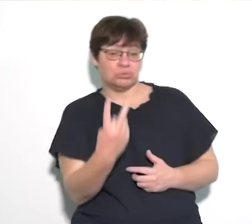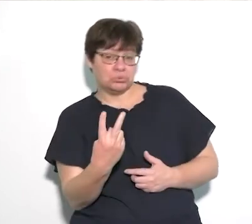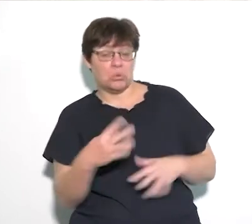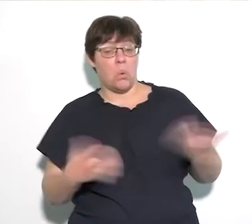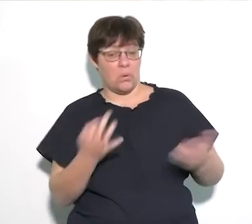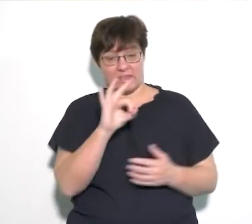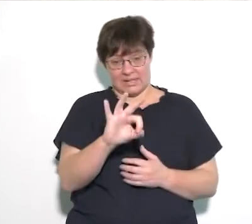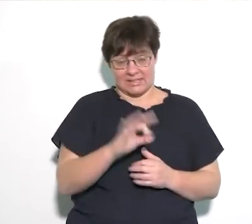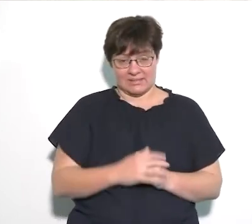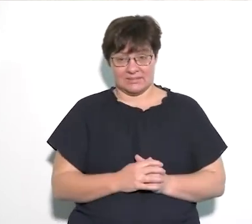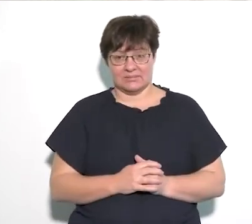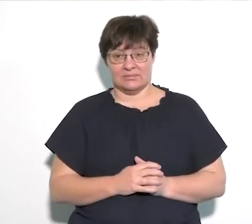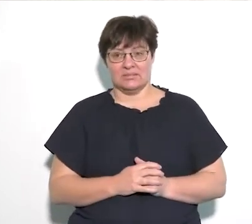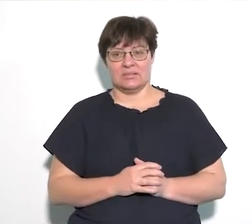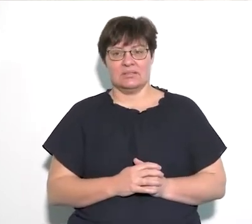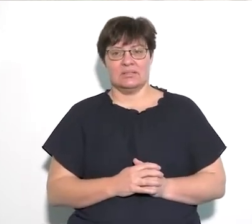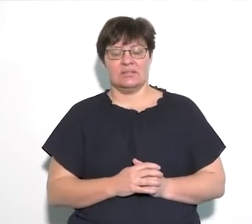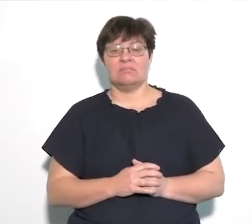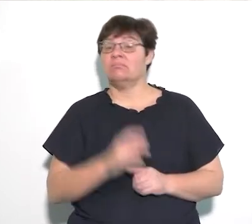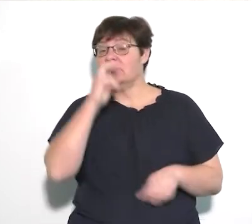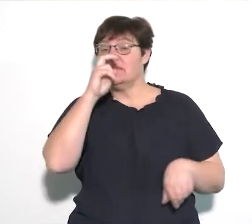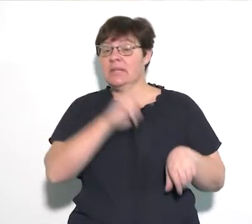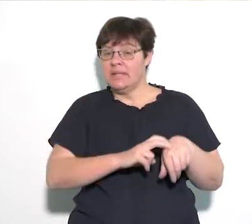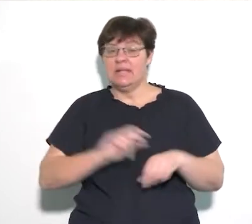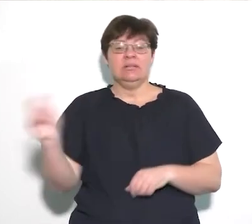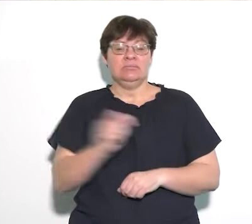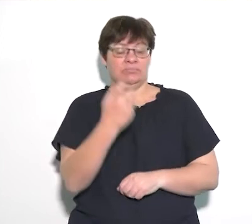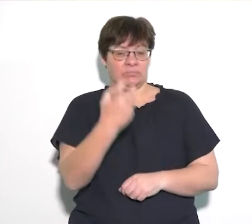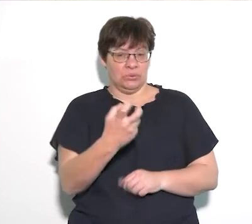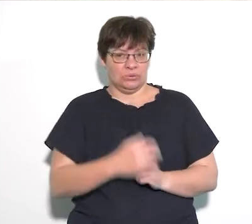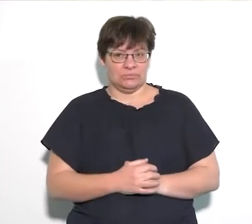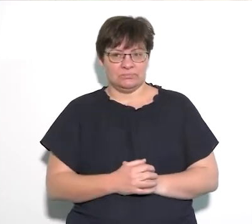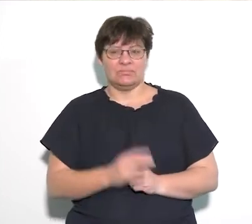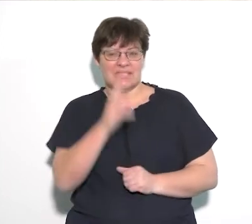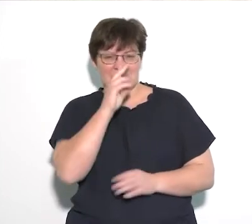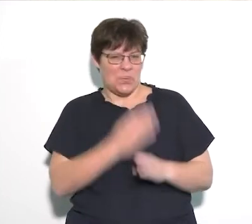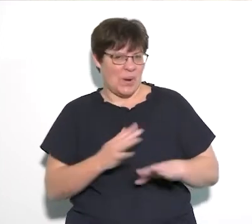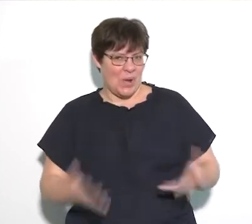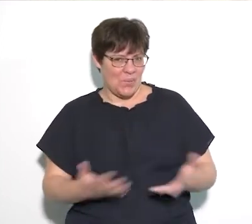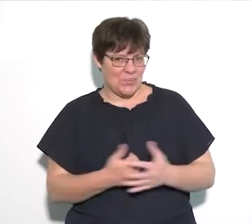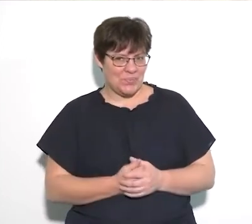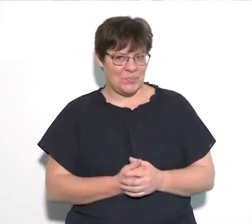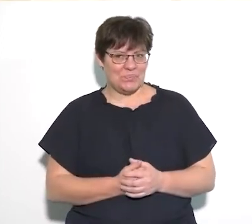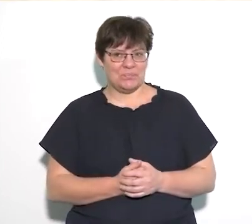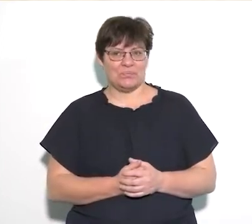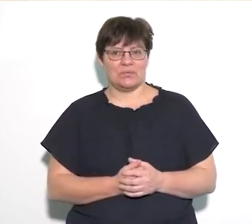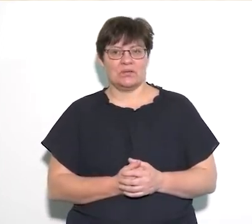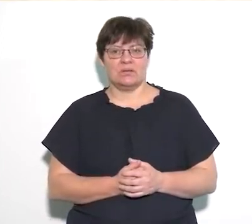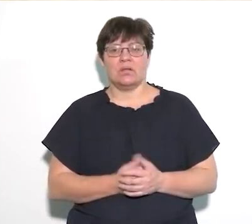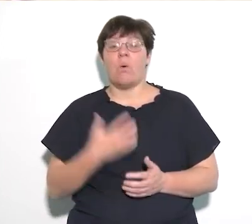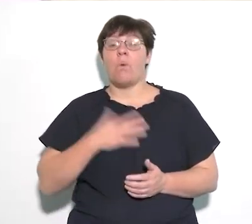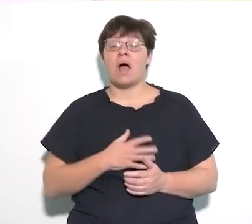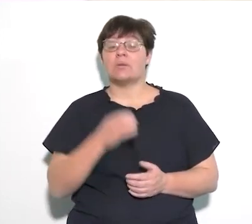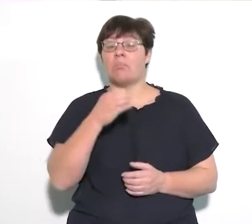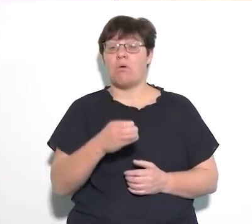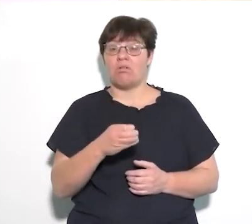2 circles, or 3. And you will need a tennis ball. Let's see how it works. I need to